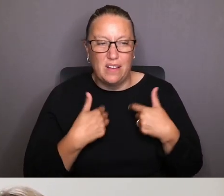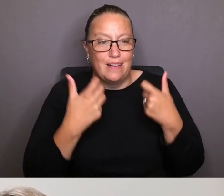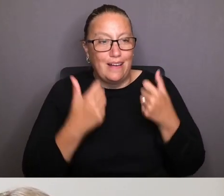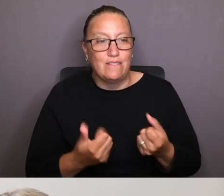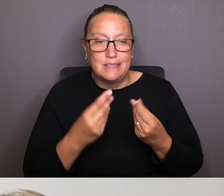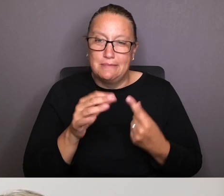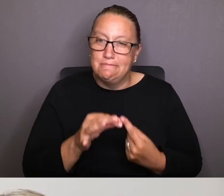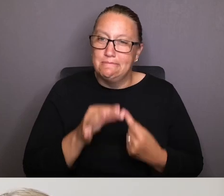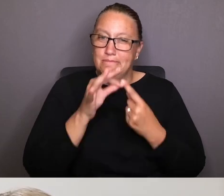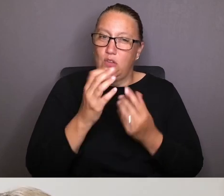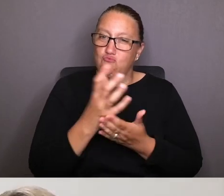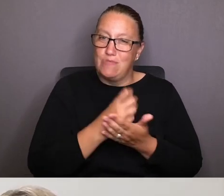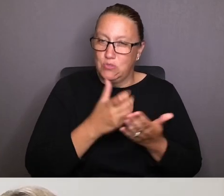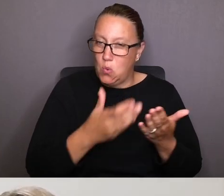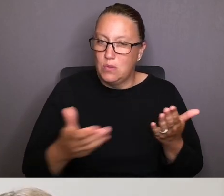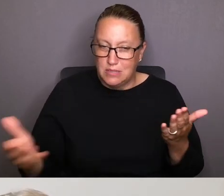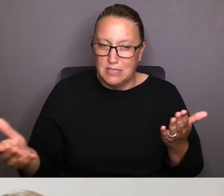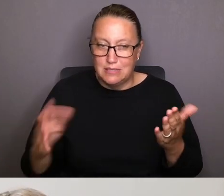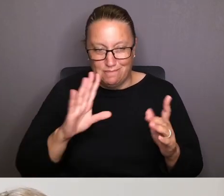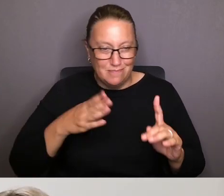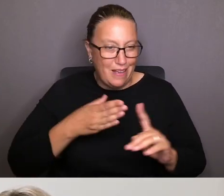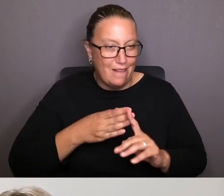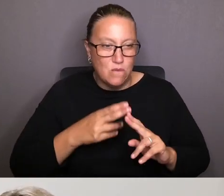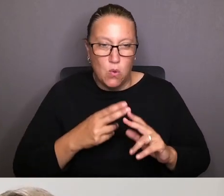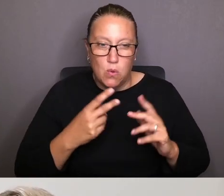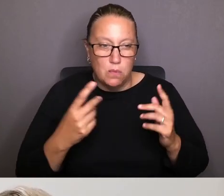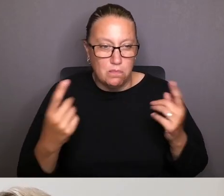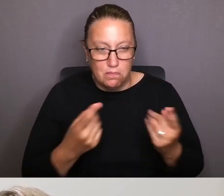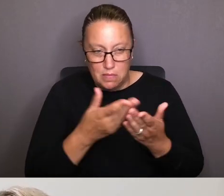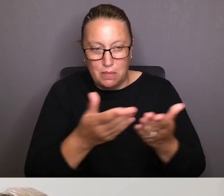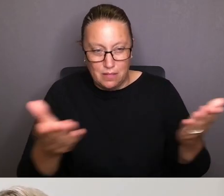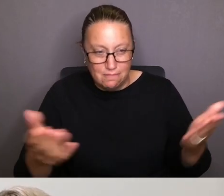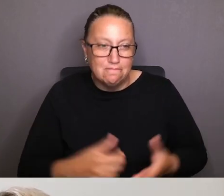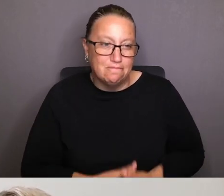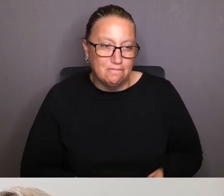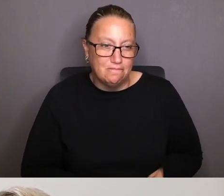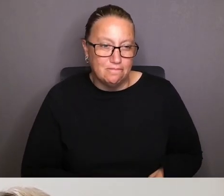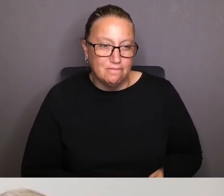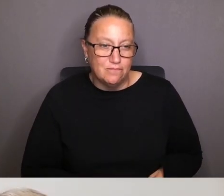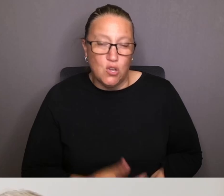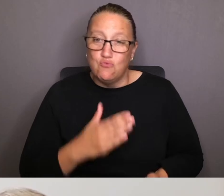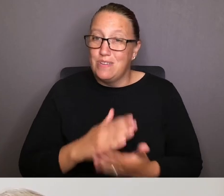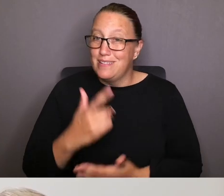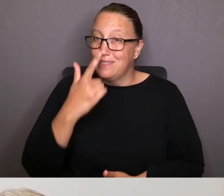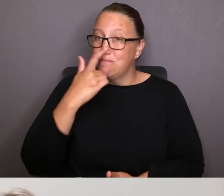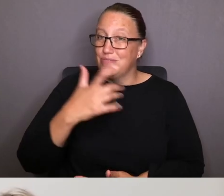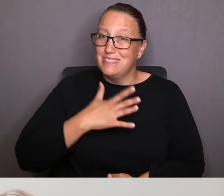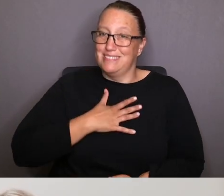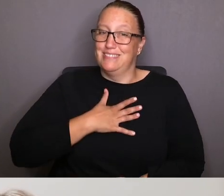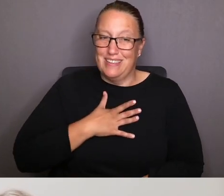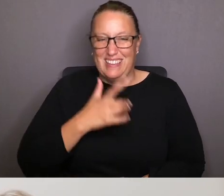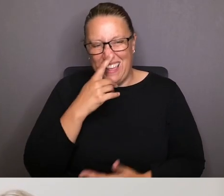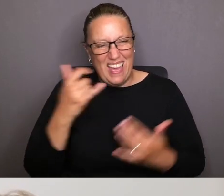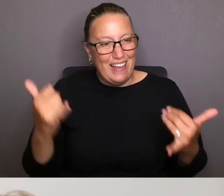and presented in a way that's respectful and that people can understand, they can take that and make good choices. So it